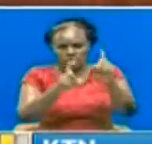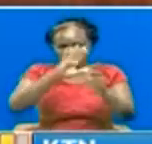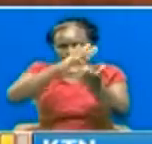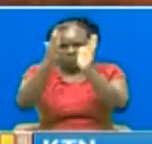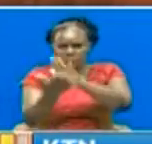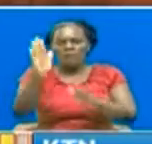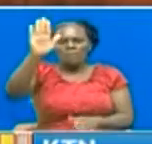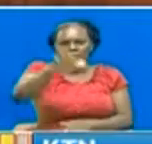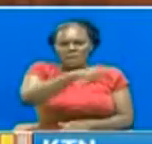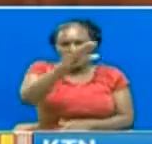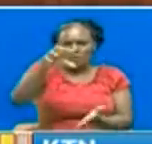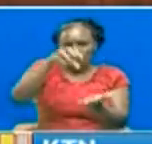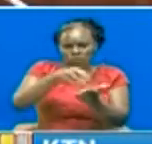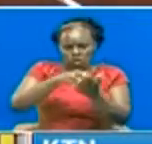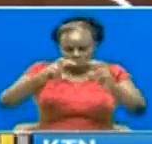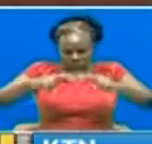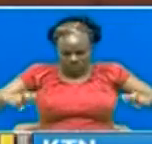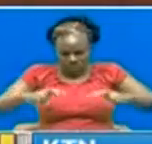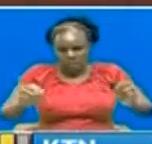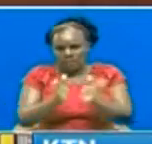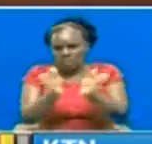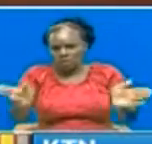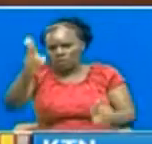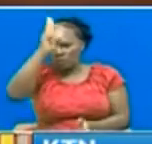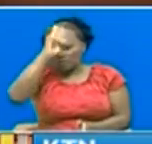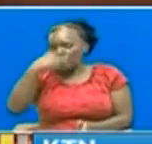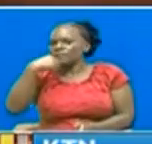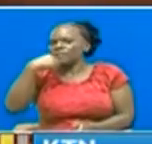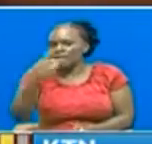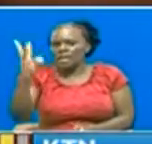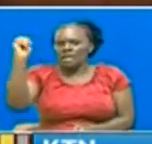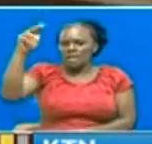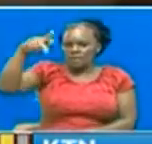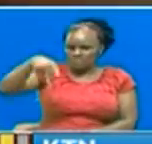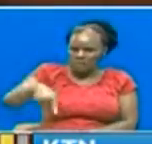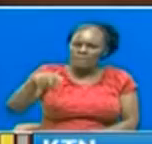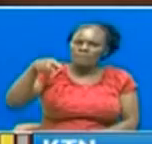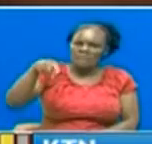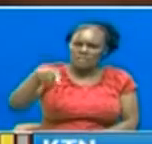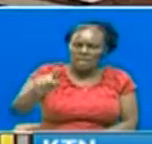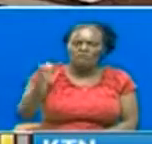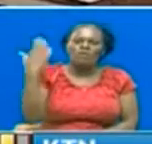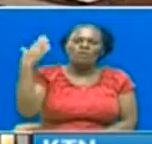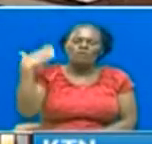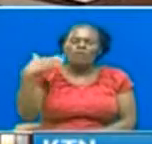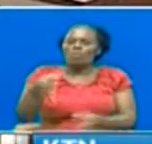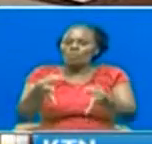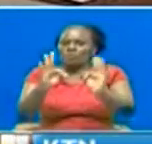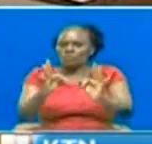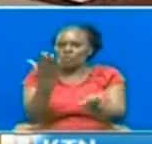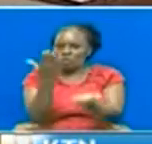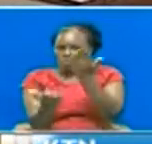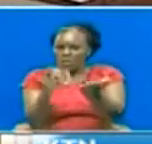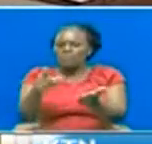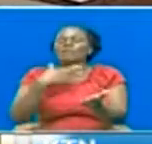his suitability for the position of Inspector General of Police. He told lawmakers that he is of small physique compared to the former police boss David Kimayo, whom